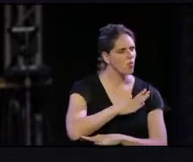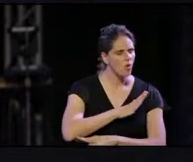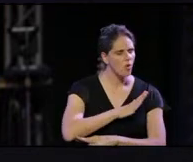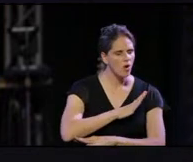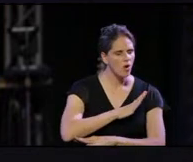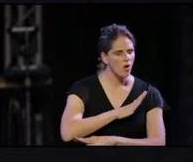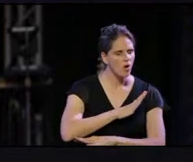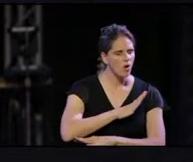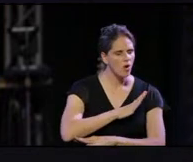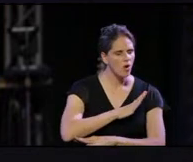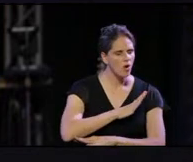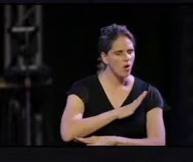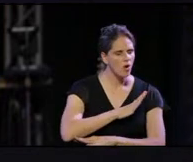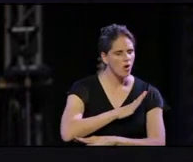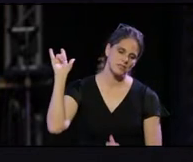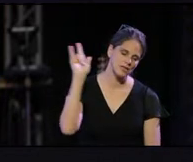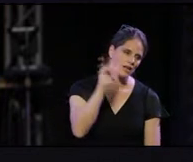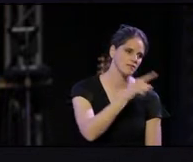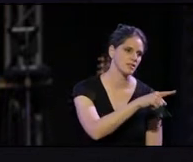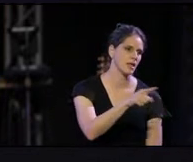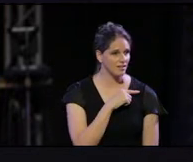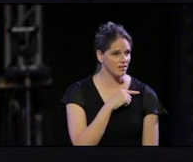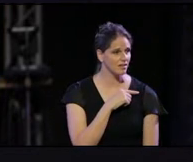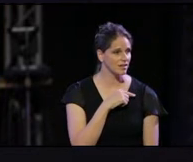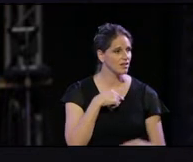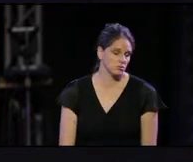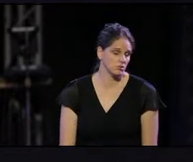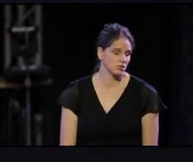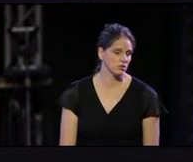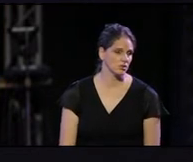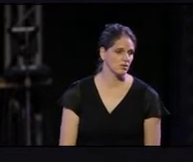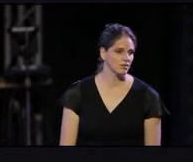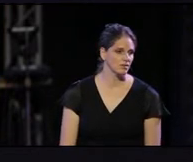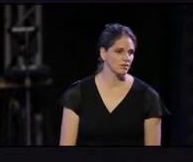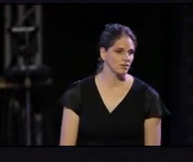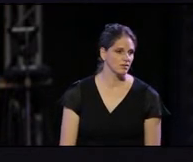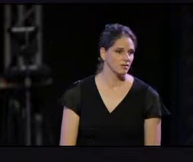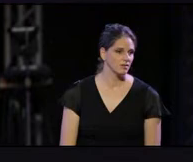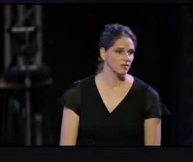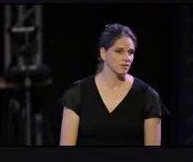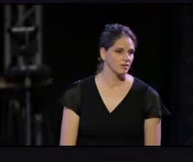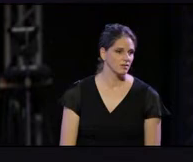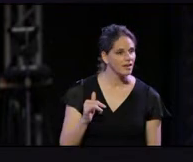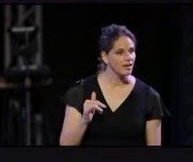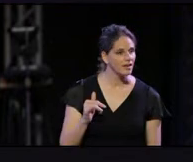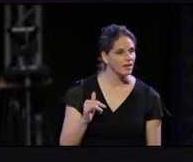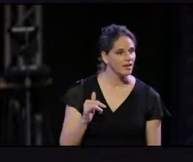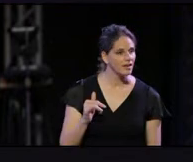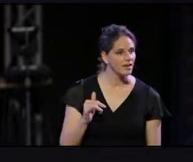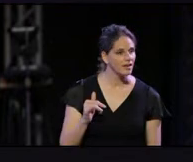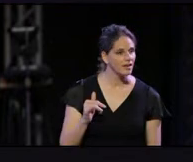that Jesus is real. That his love. You and I will take those seeds.